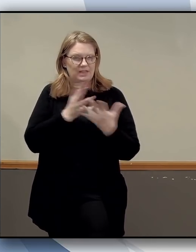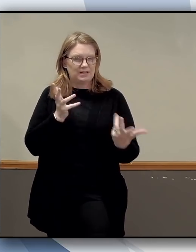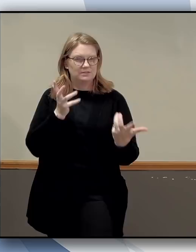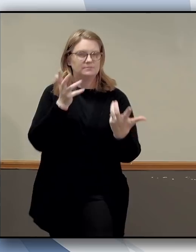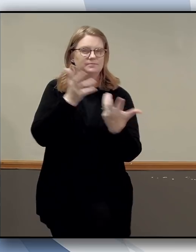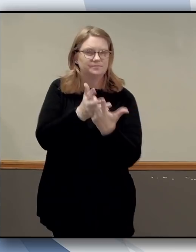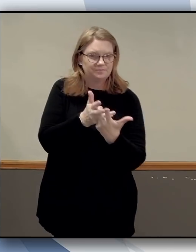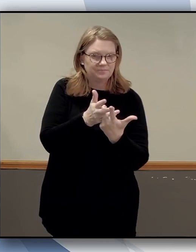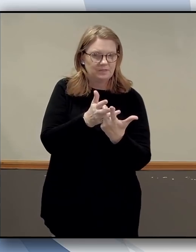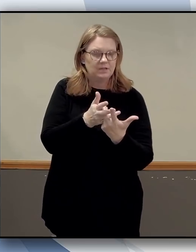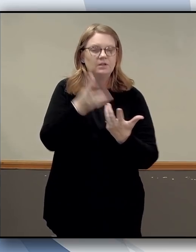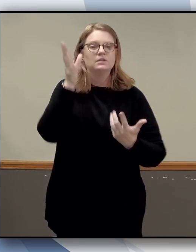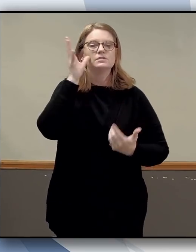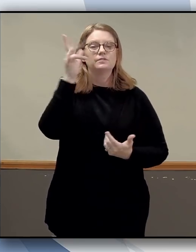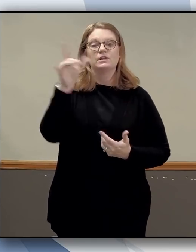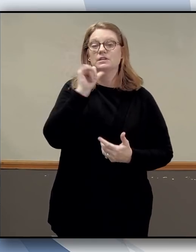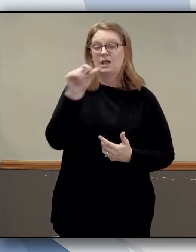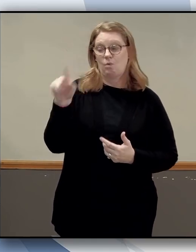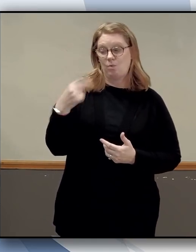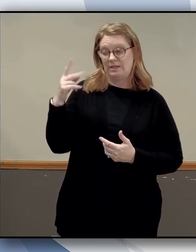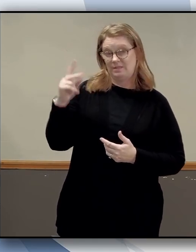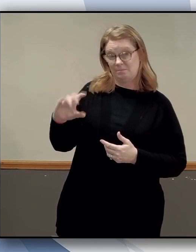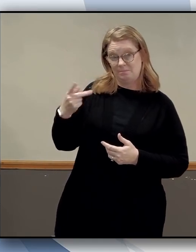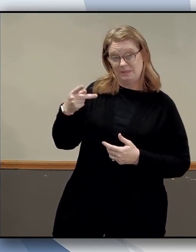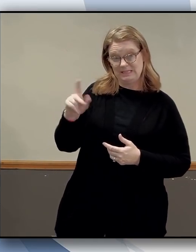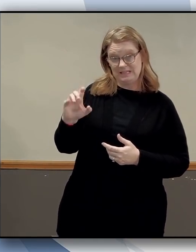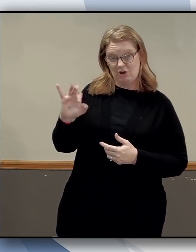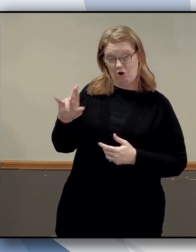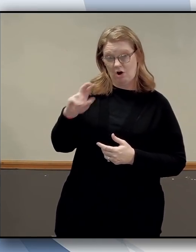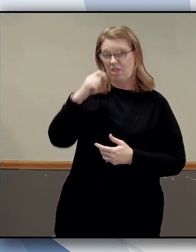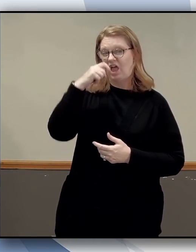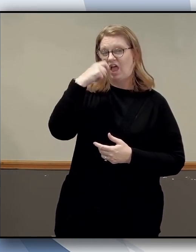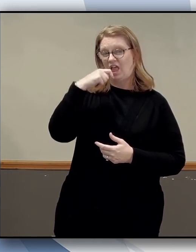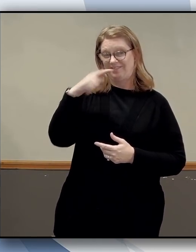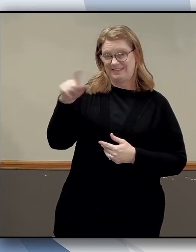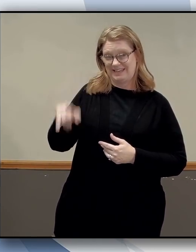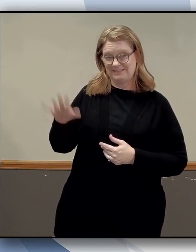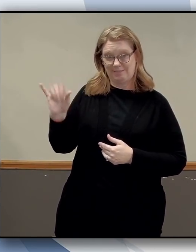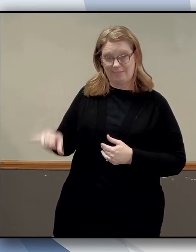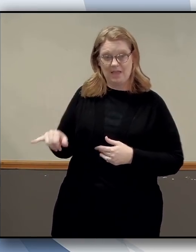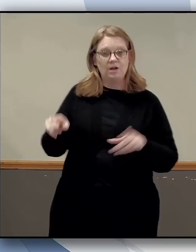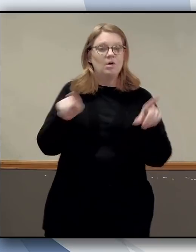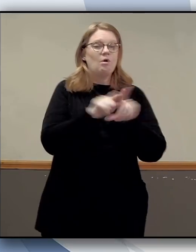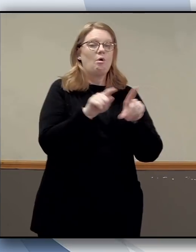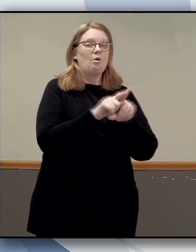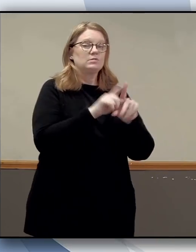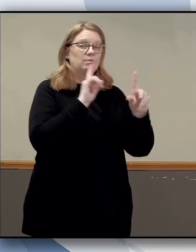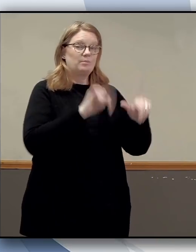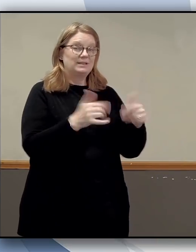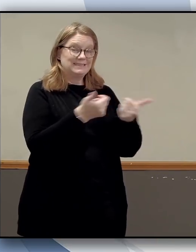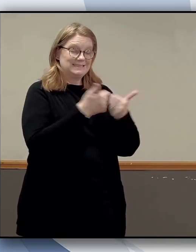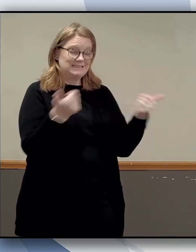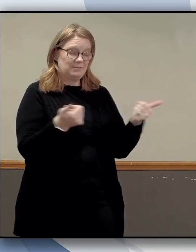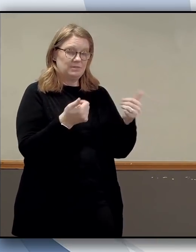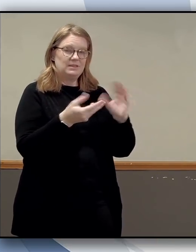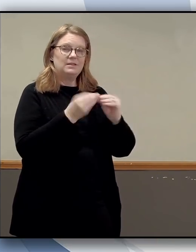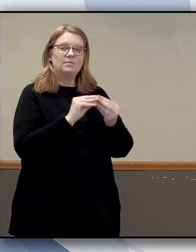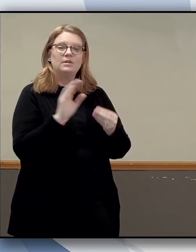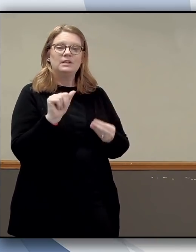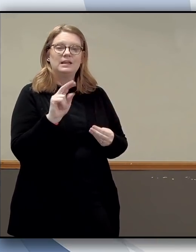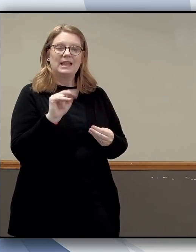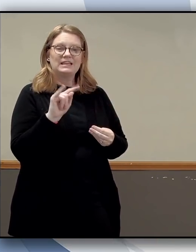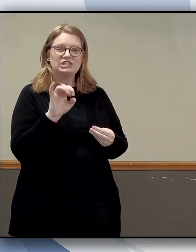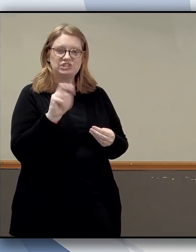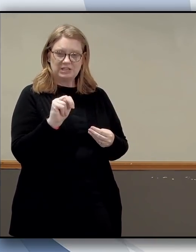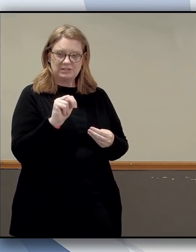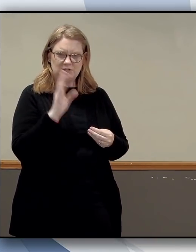reporting not only the PCR tests as we have been, including today, but we'll also be reporting separately the number of antigen or quick